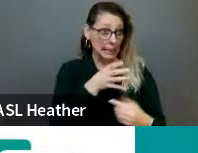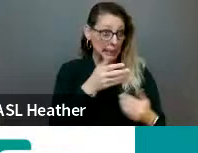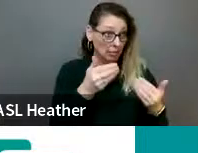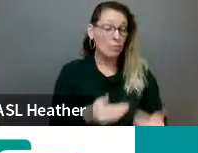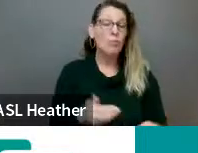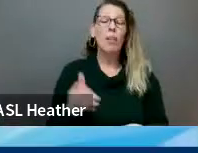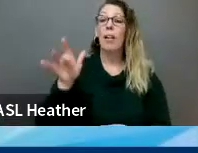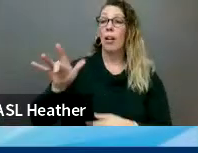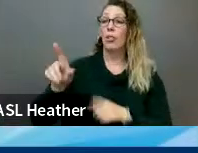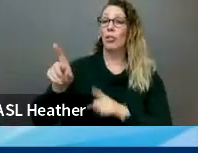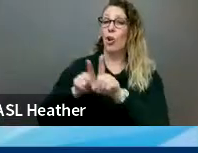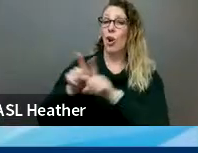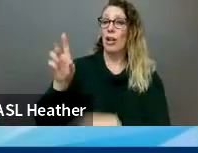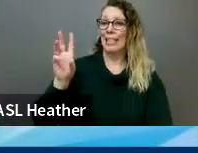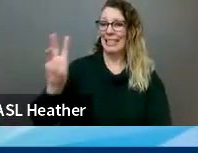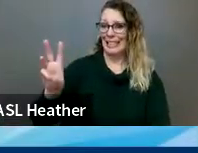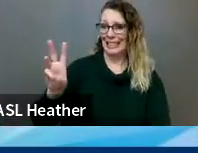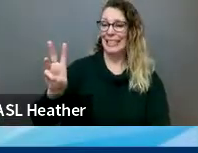yourself.